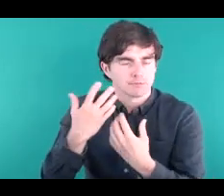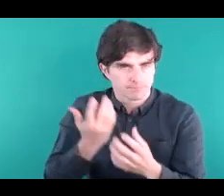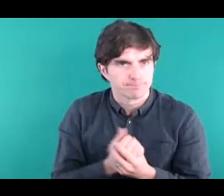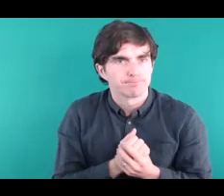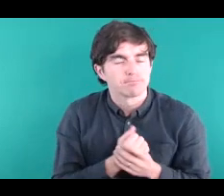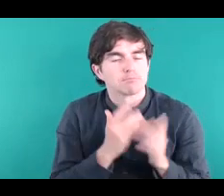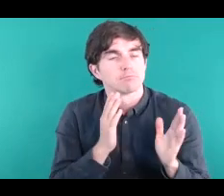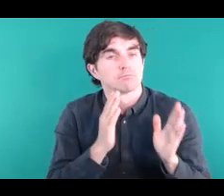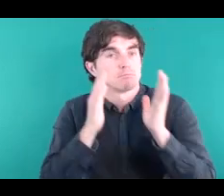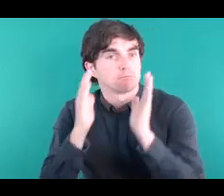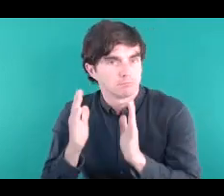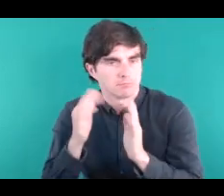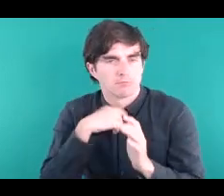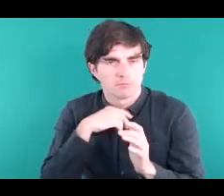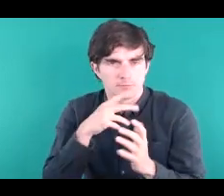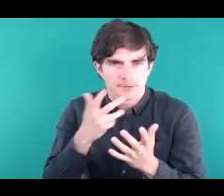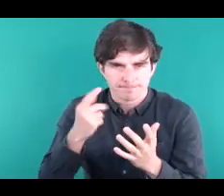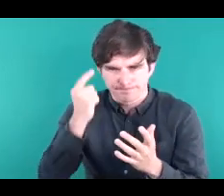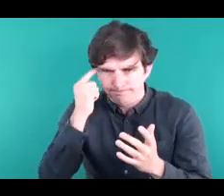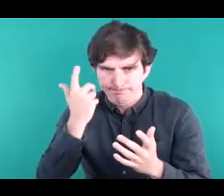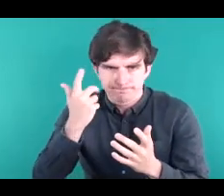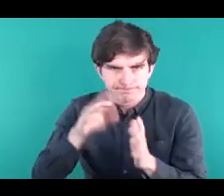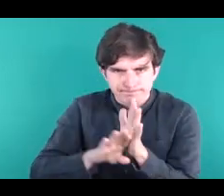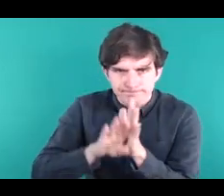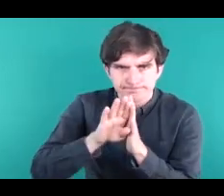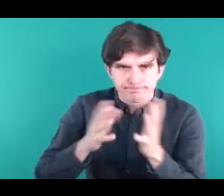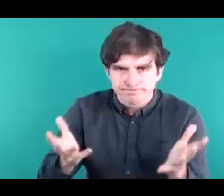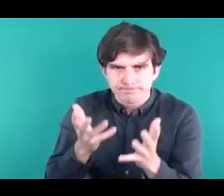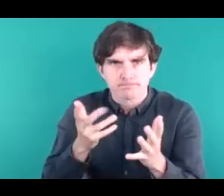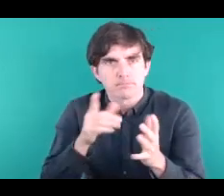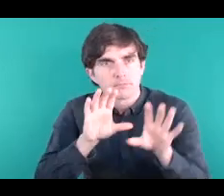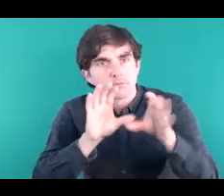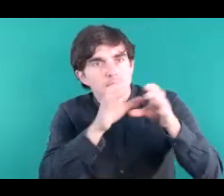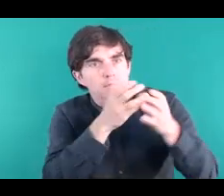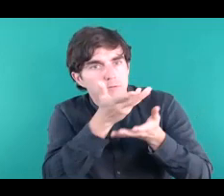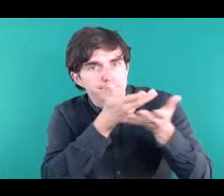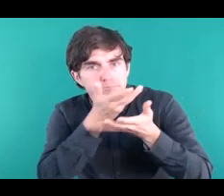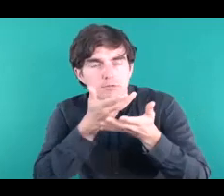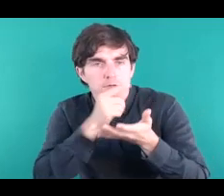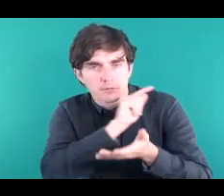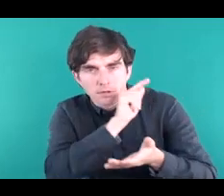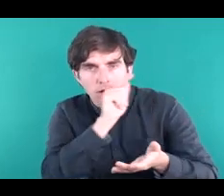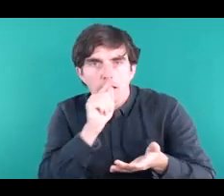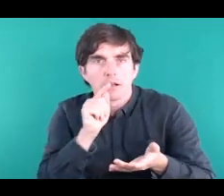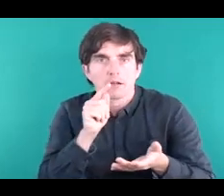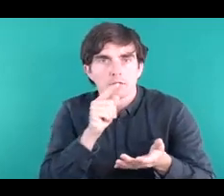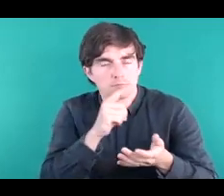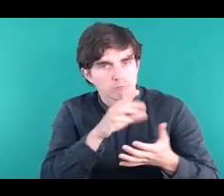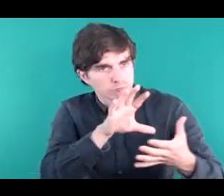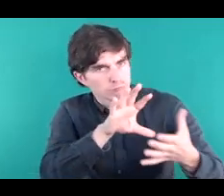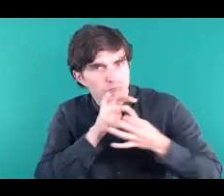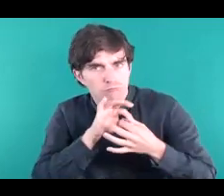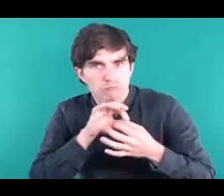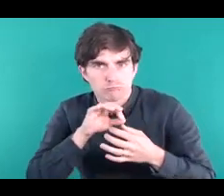of this report. So I think the interesting part of this assessment is that this